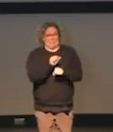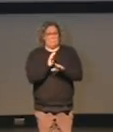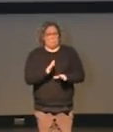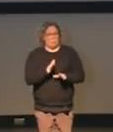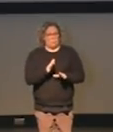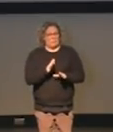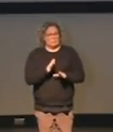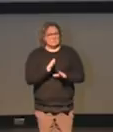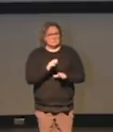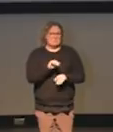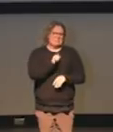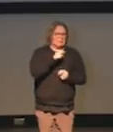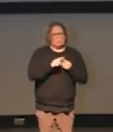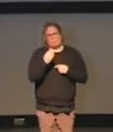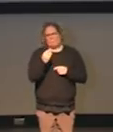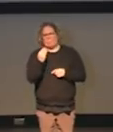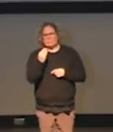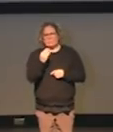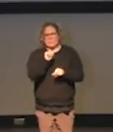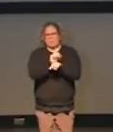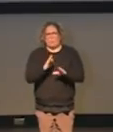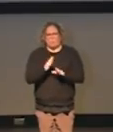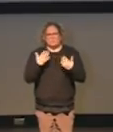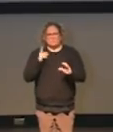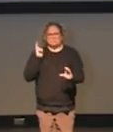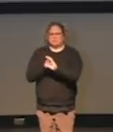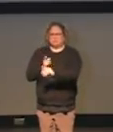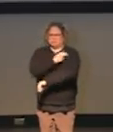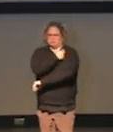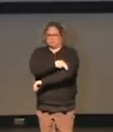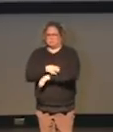been, 10 to 14 employees that have been hospitalized.